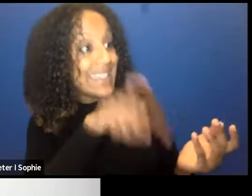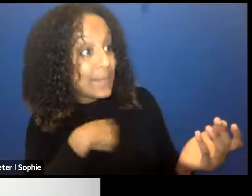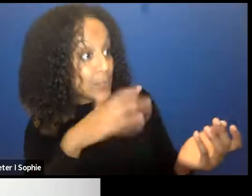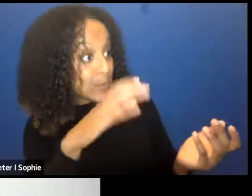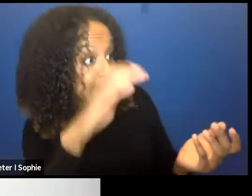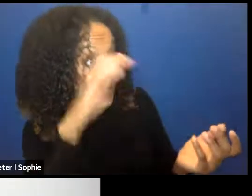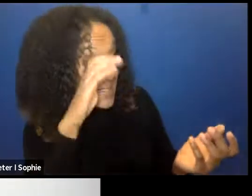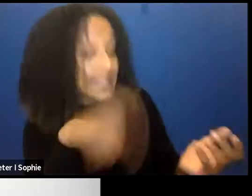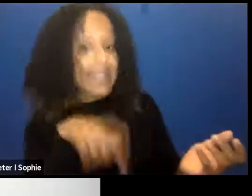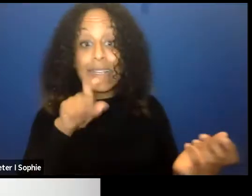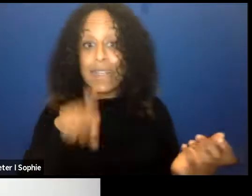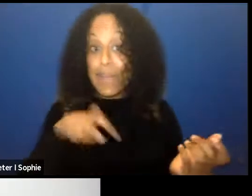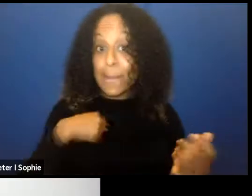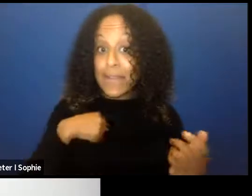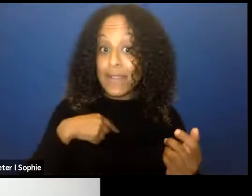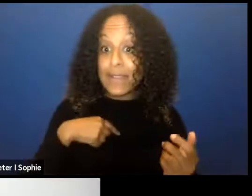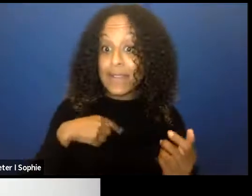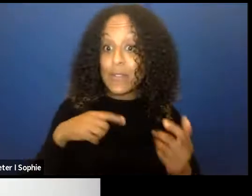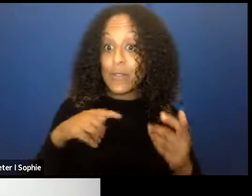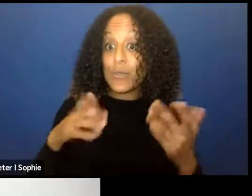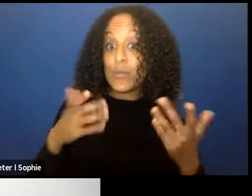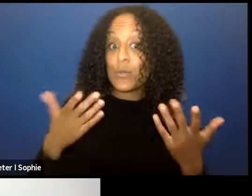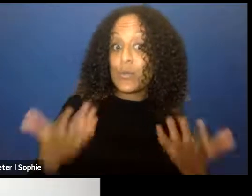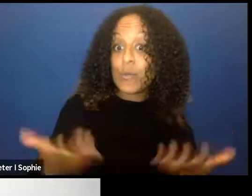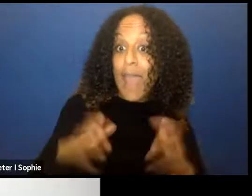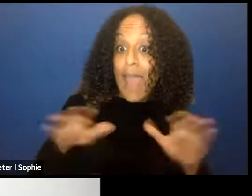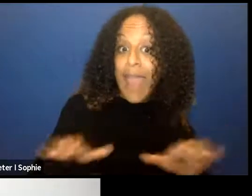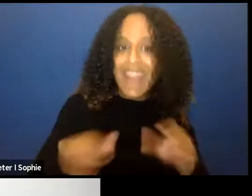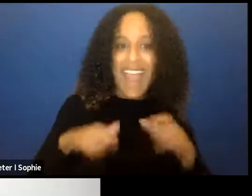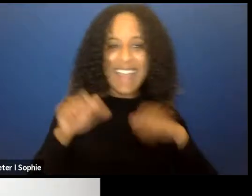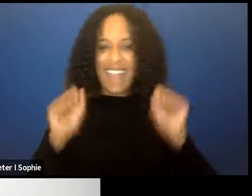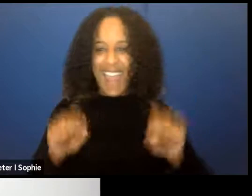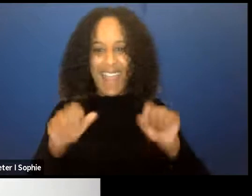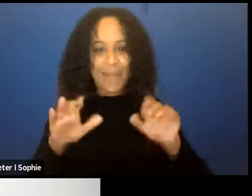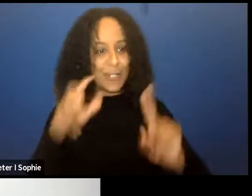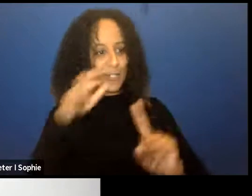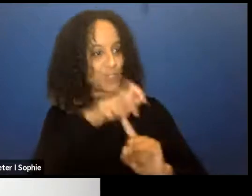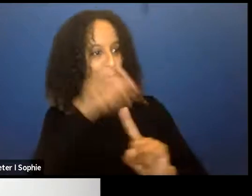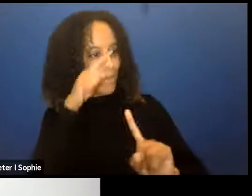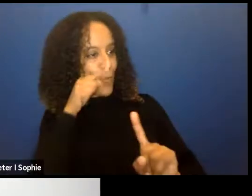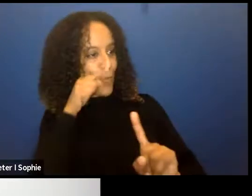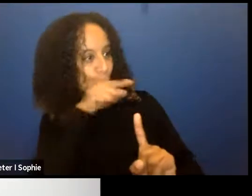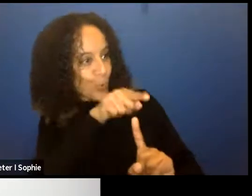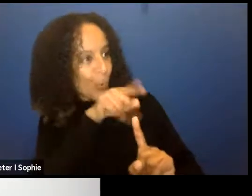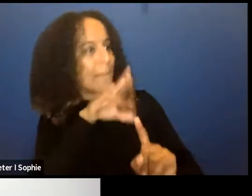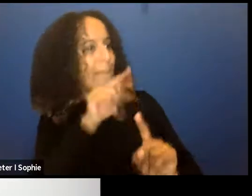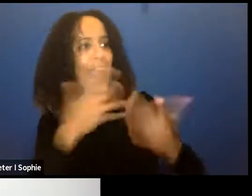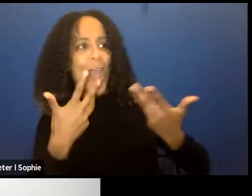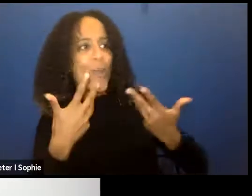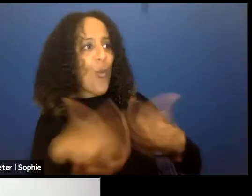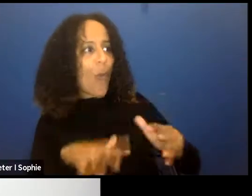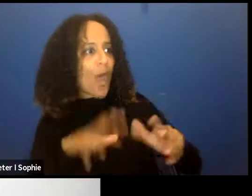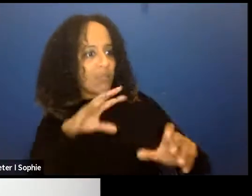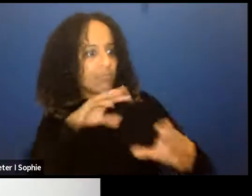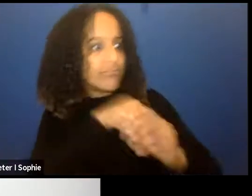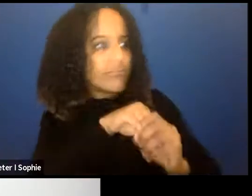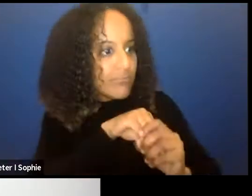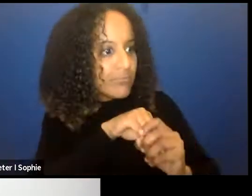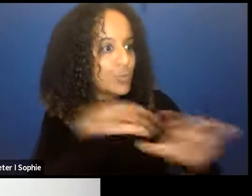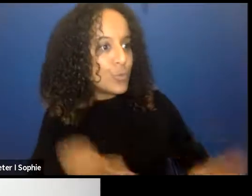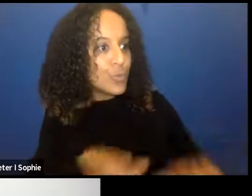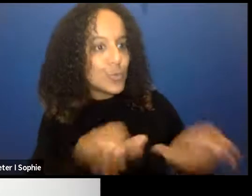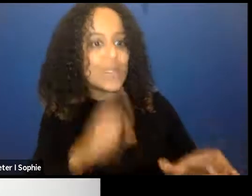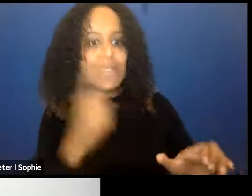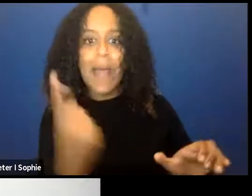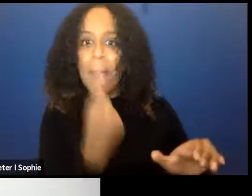Do you need me to act? I can be a champion for you, but I also don't want to go and do something that